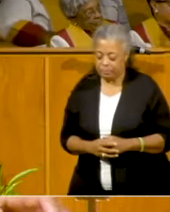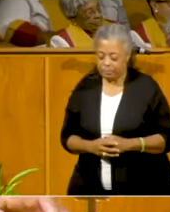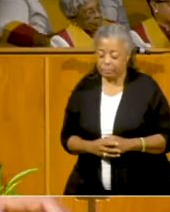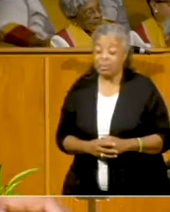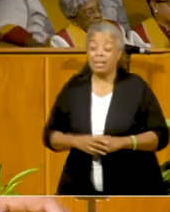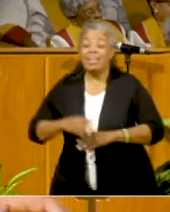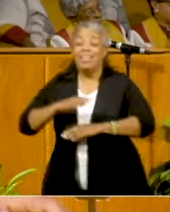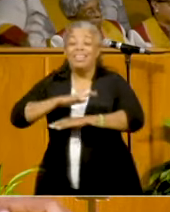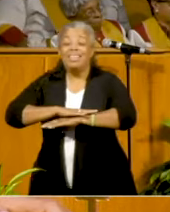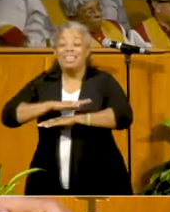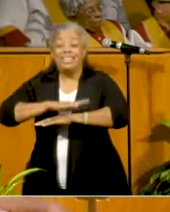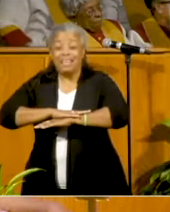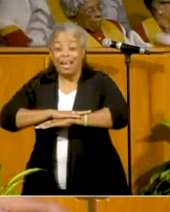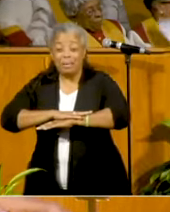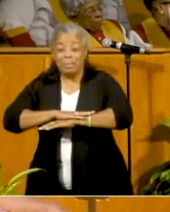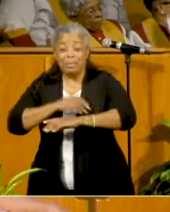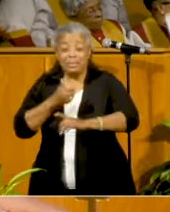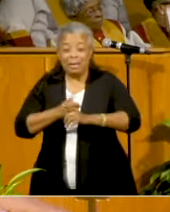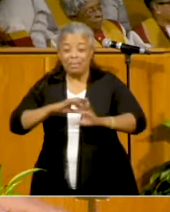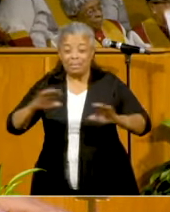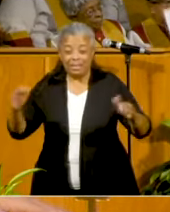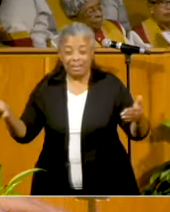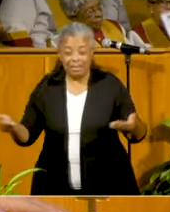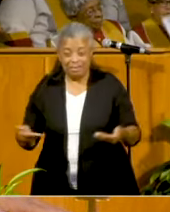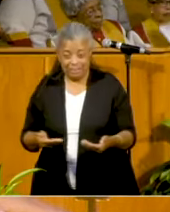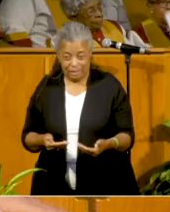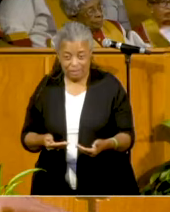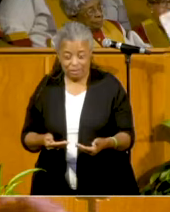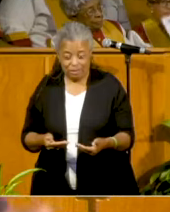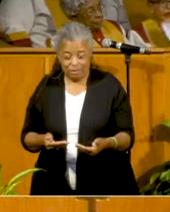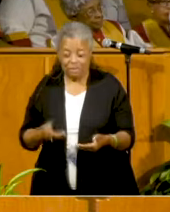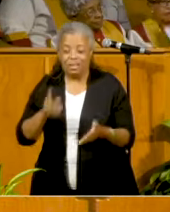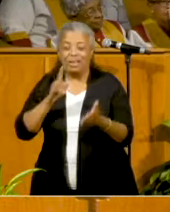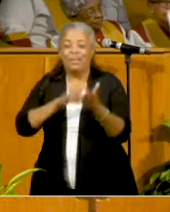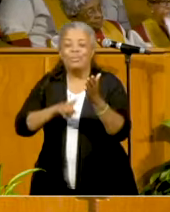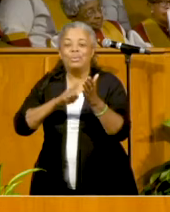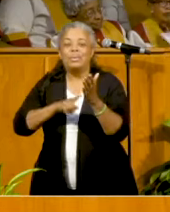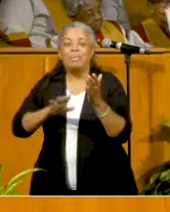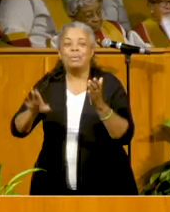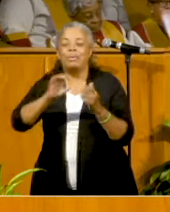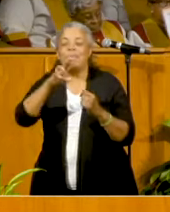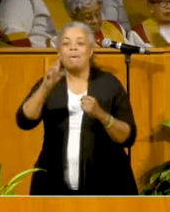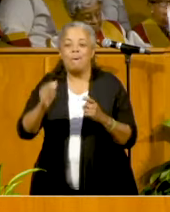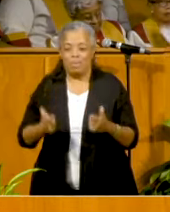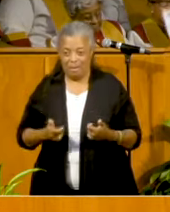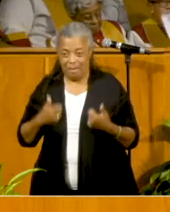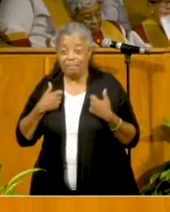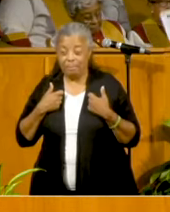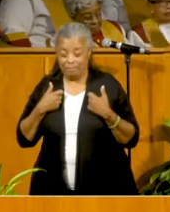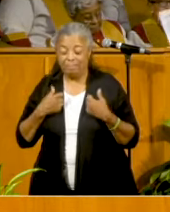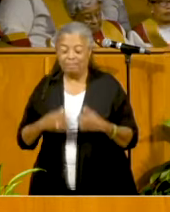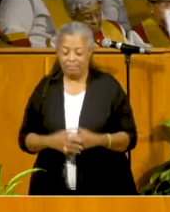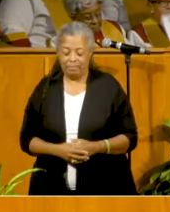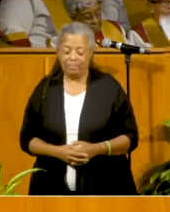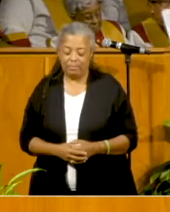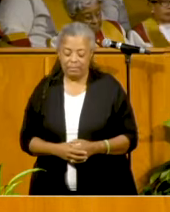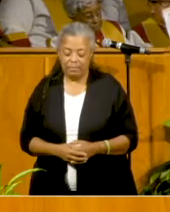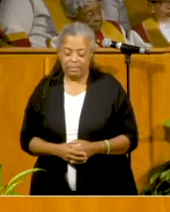The table is an invitation to examine your own life.